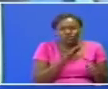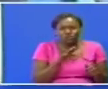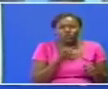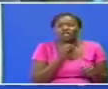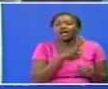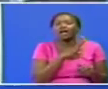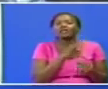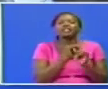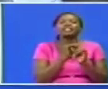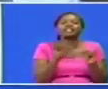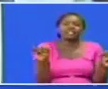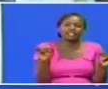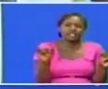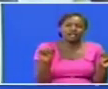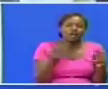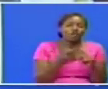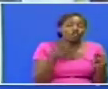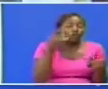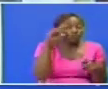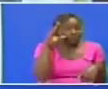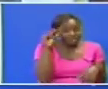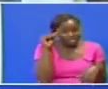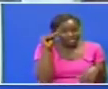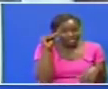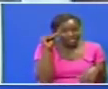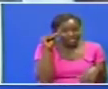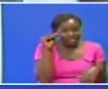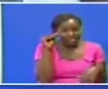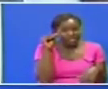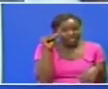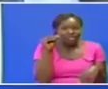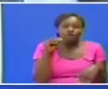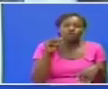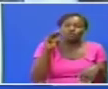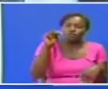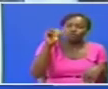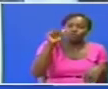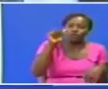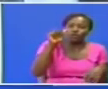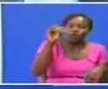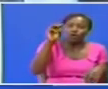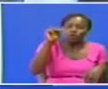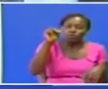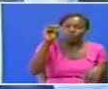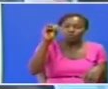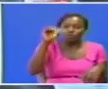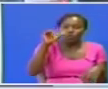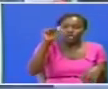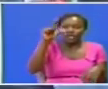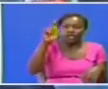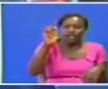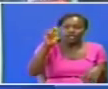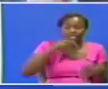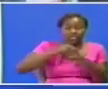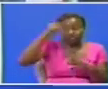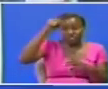clear. From Mombasa, at the coast to Moyale, to the north, from Garissa